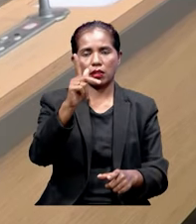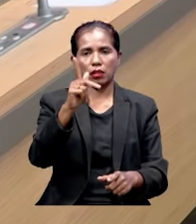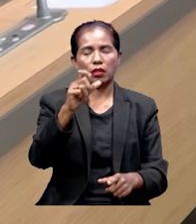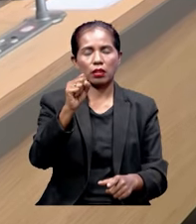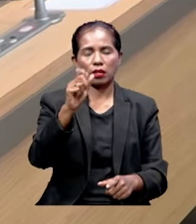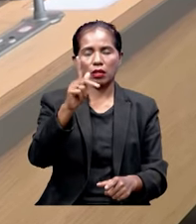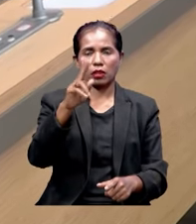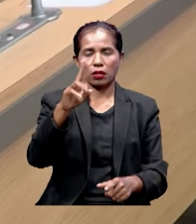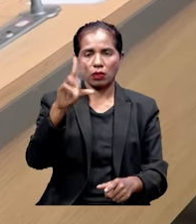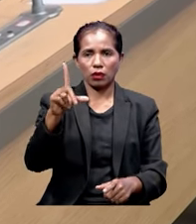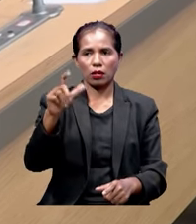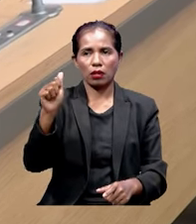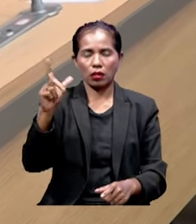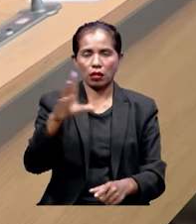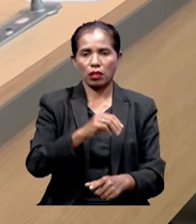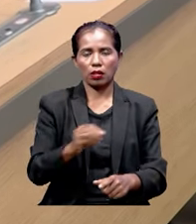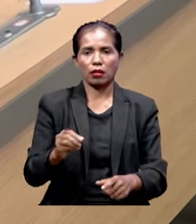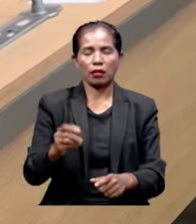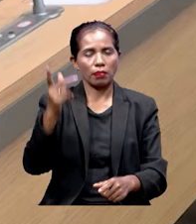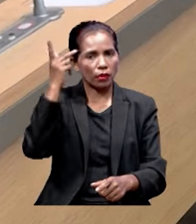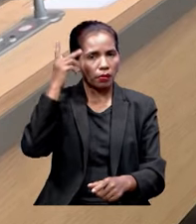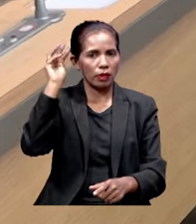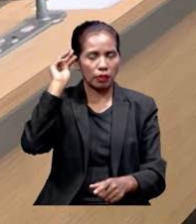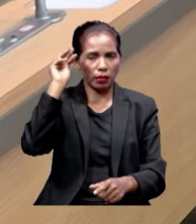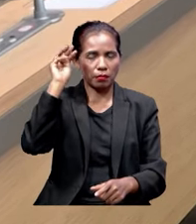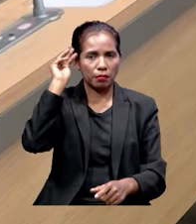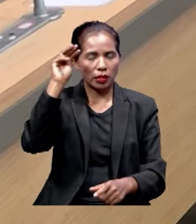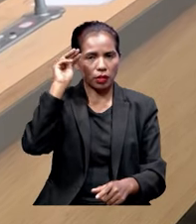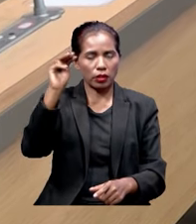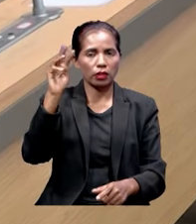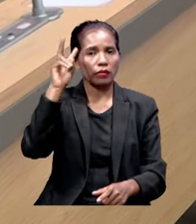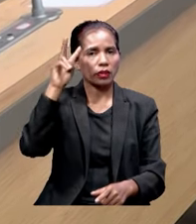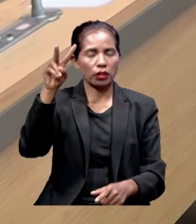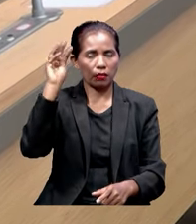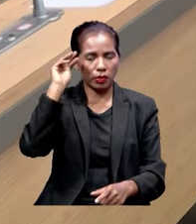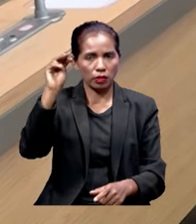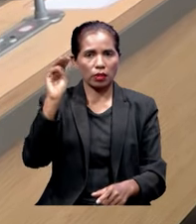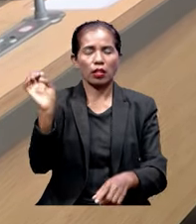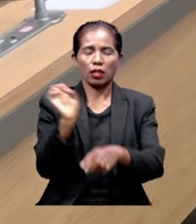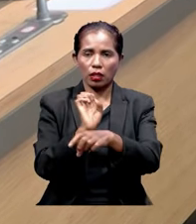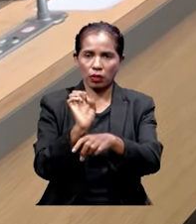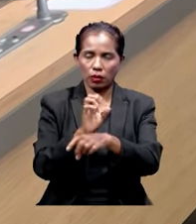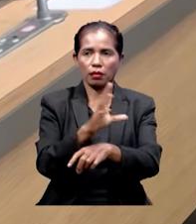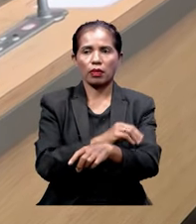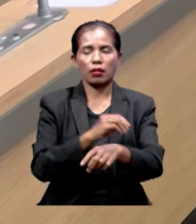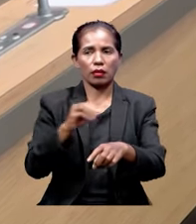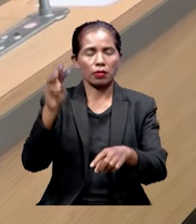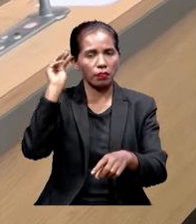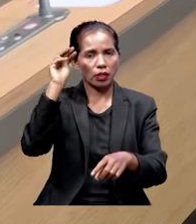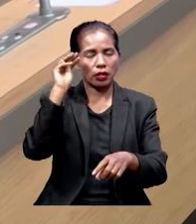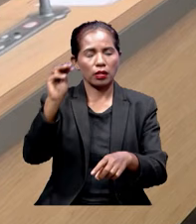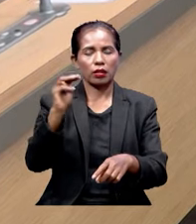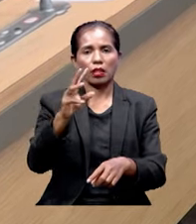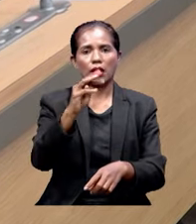Calvo-Lei, Deputy Prime Minister, Coordinating Minister for Economic Affairs and Minister